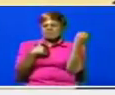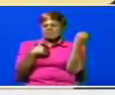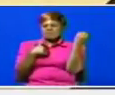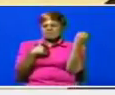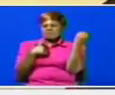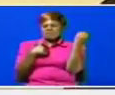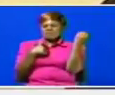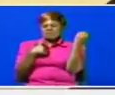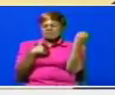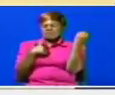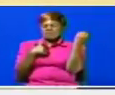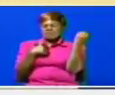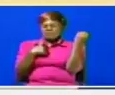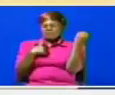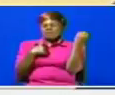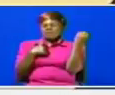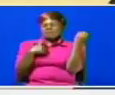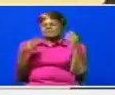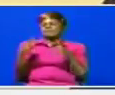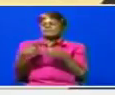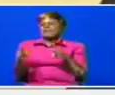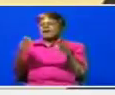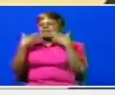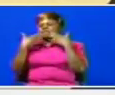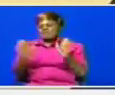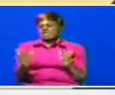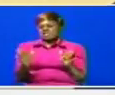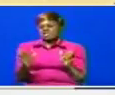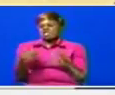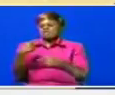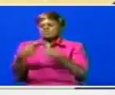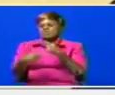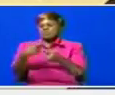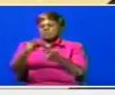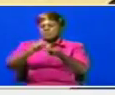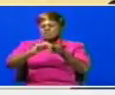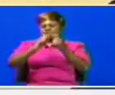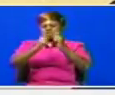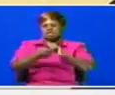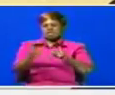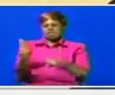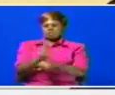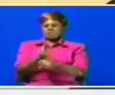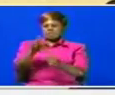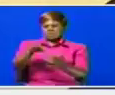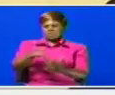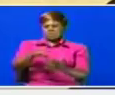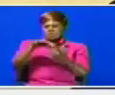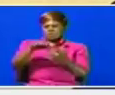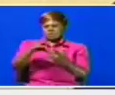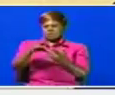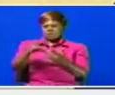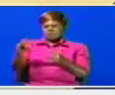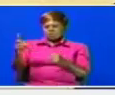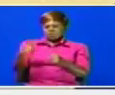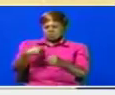We have already begun the process of adjusting our expenditures, particularly recurrent expenditures,